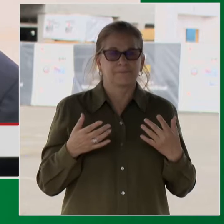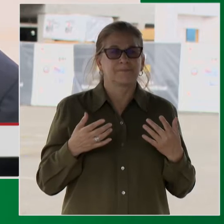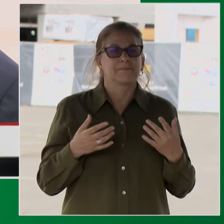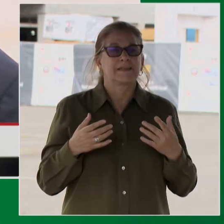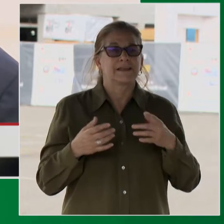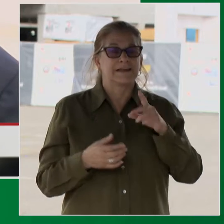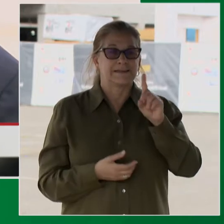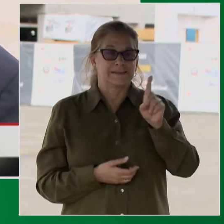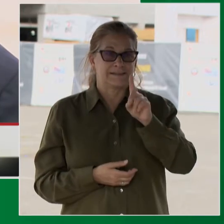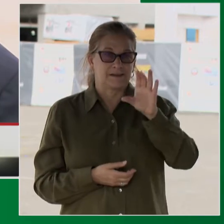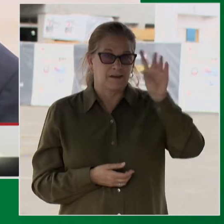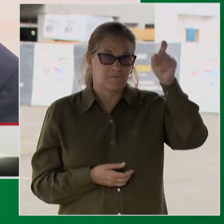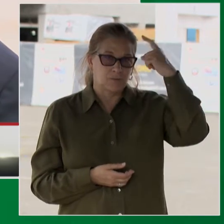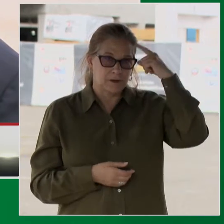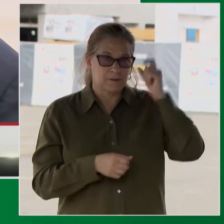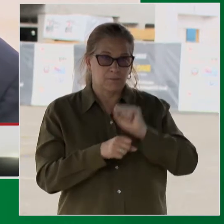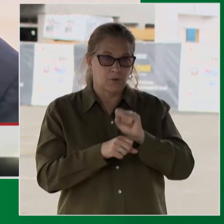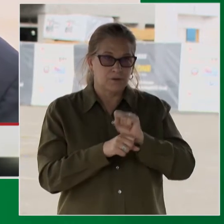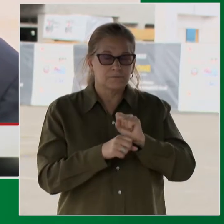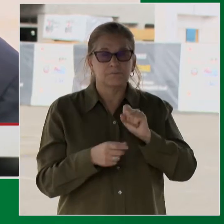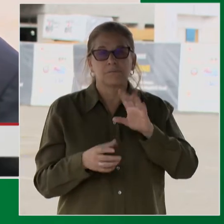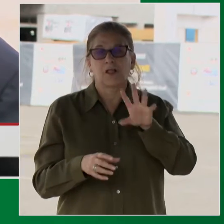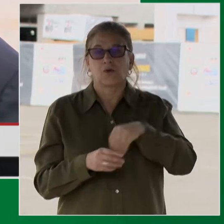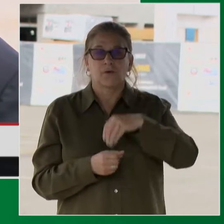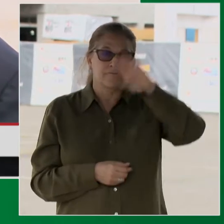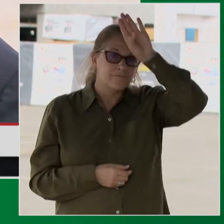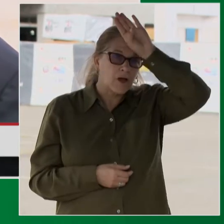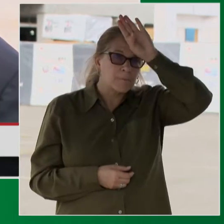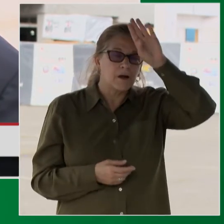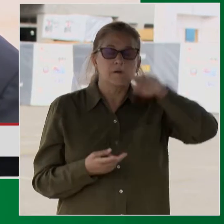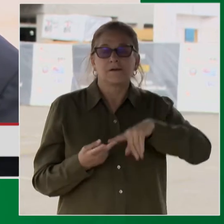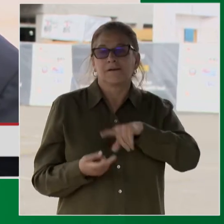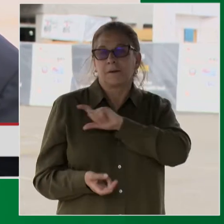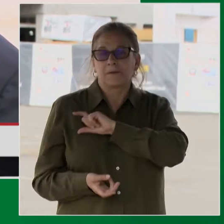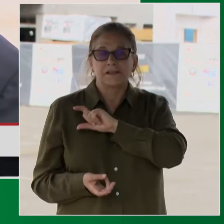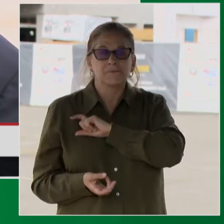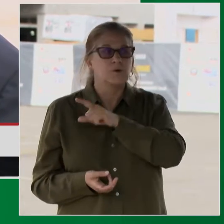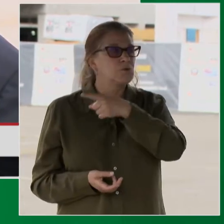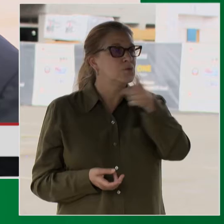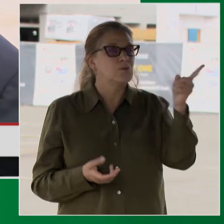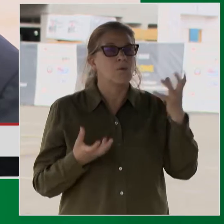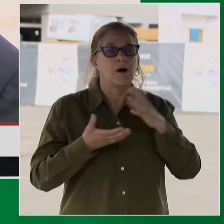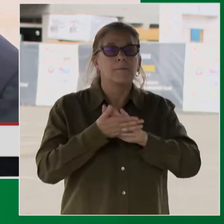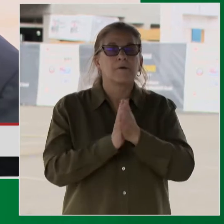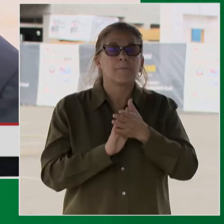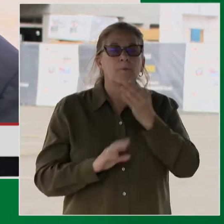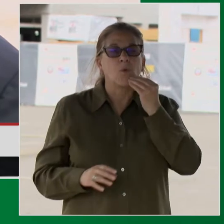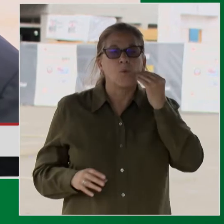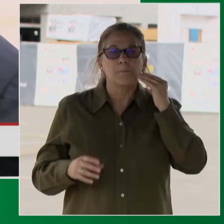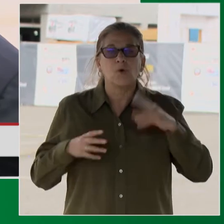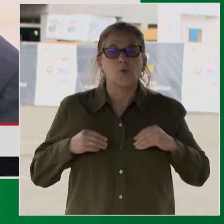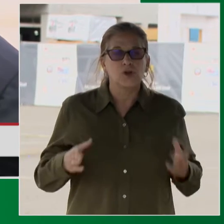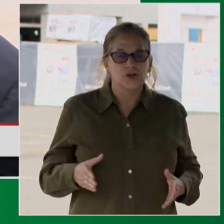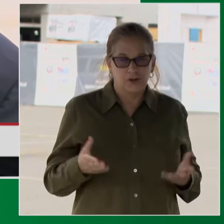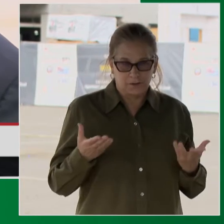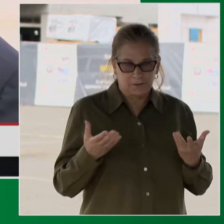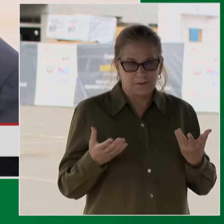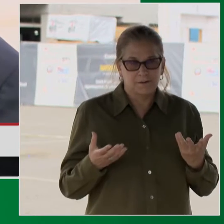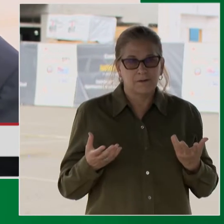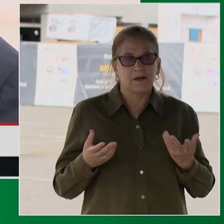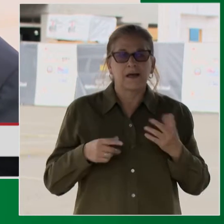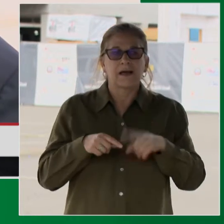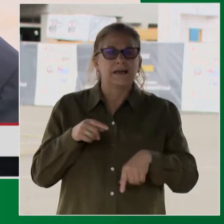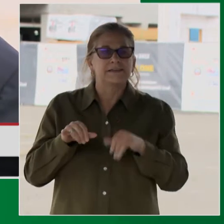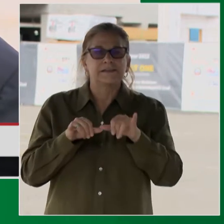government employees, and that includes firefighters, that includes police officers, folks, again, who would typically be priced out, who are now able to